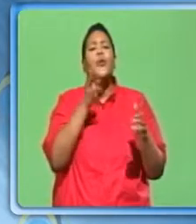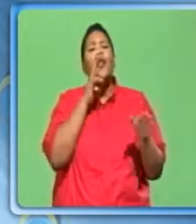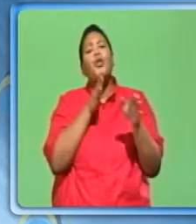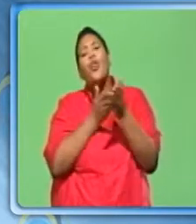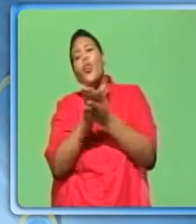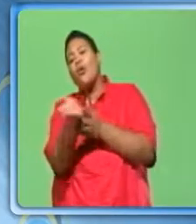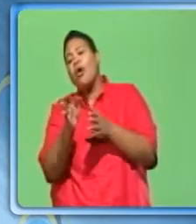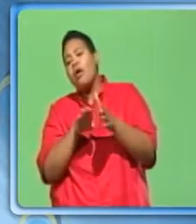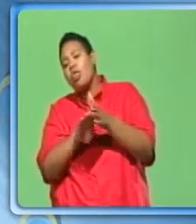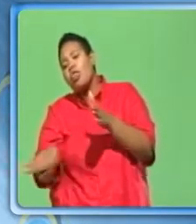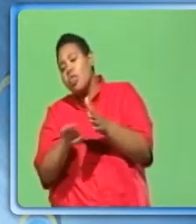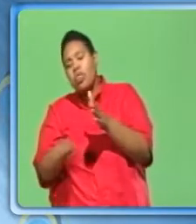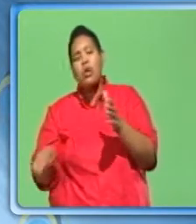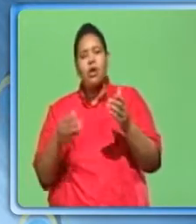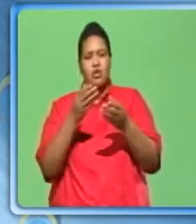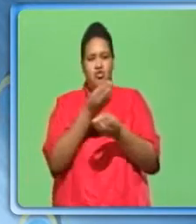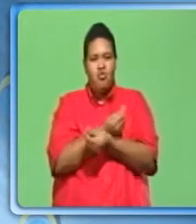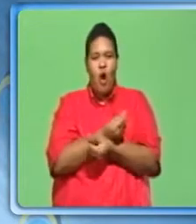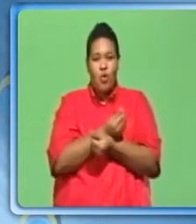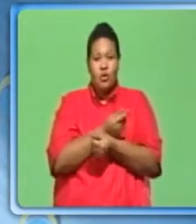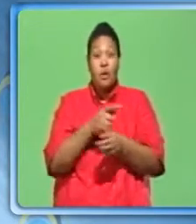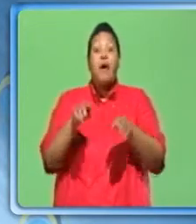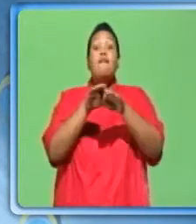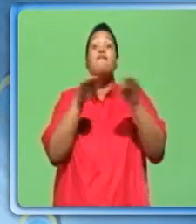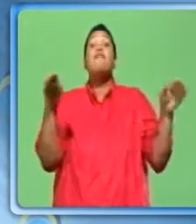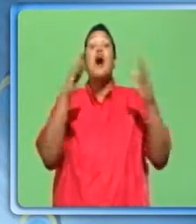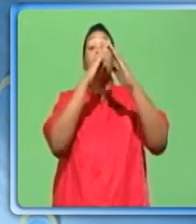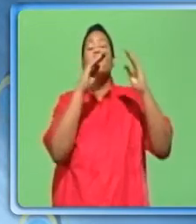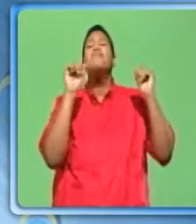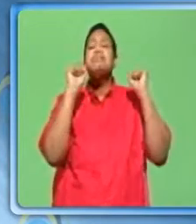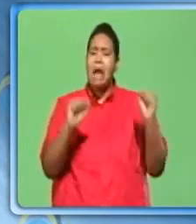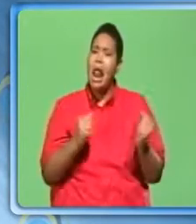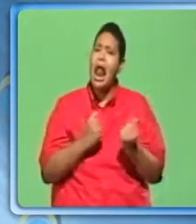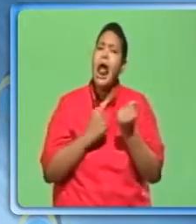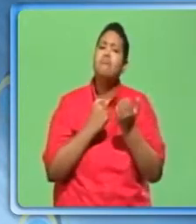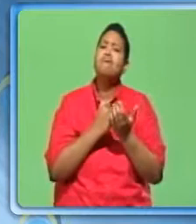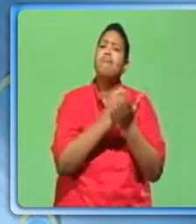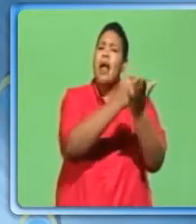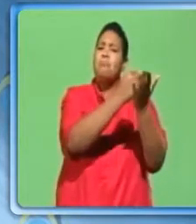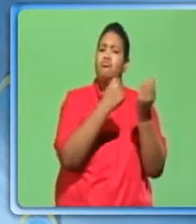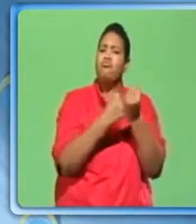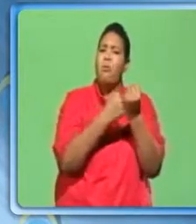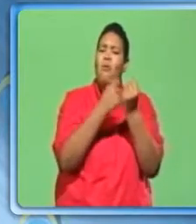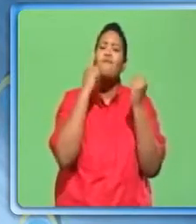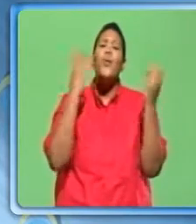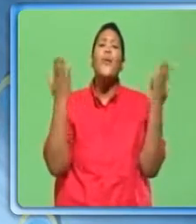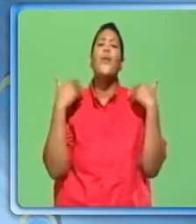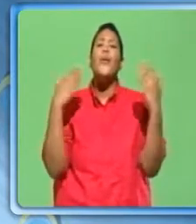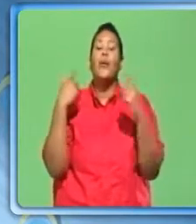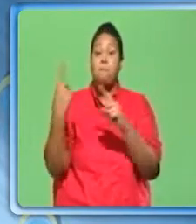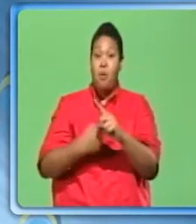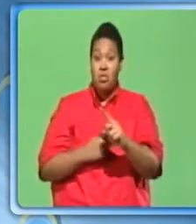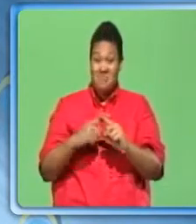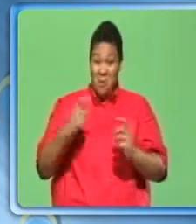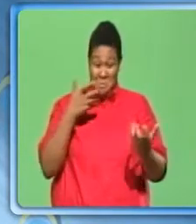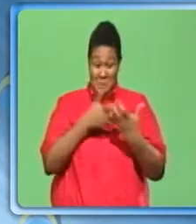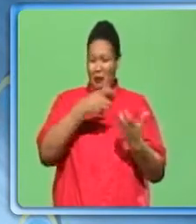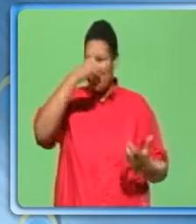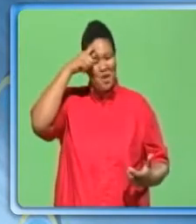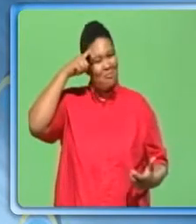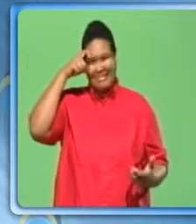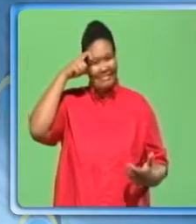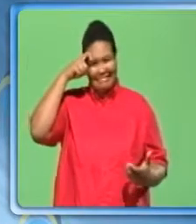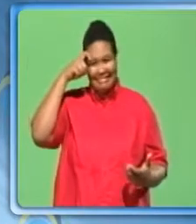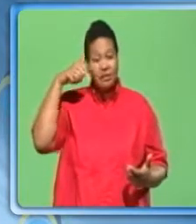water to the ground. Flat roofs can be helpful for the cooler months but are not suitable for the summer months, as